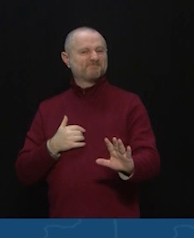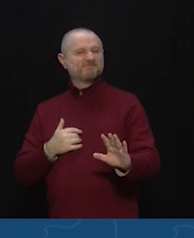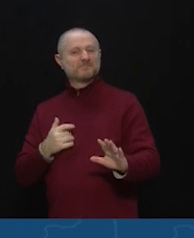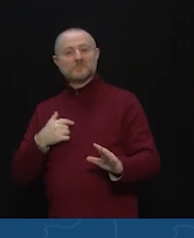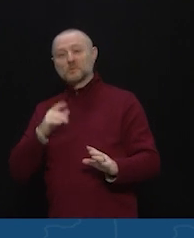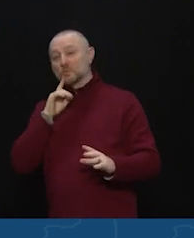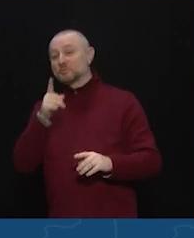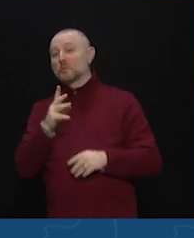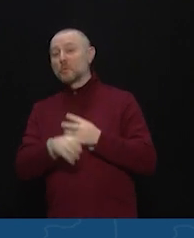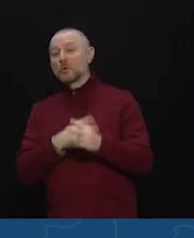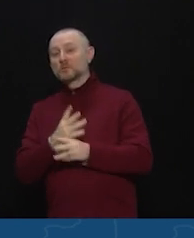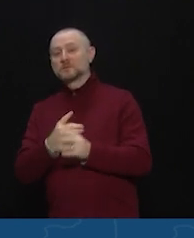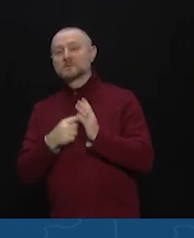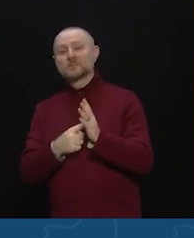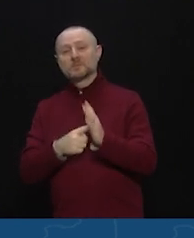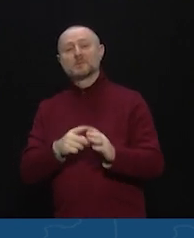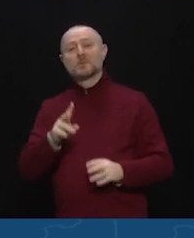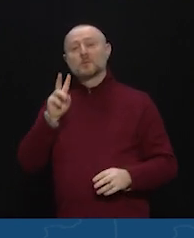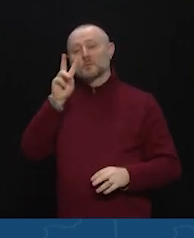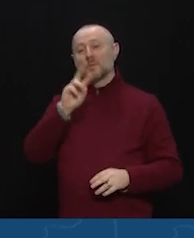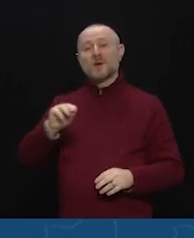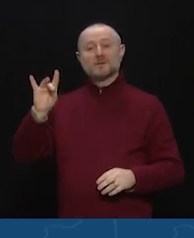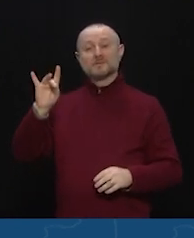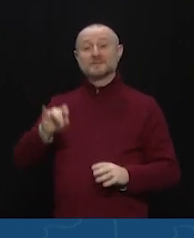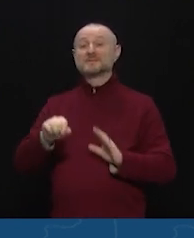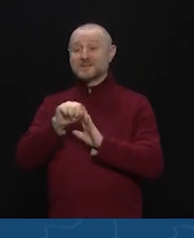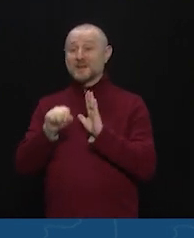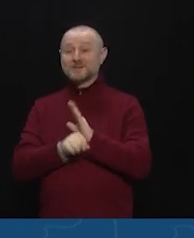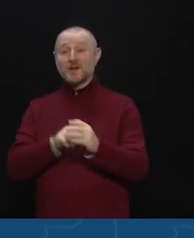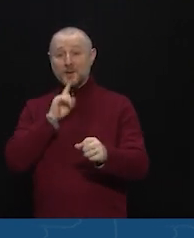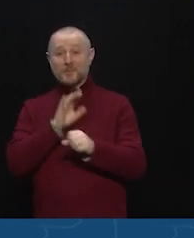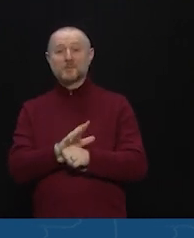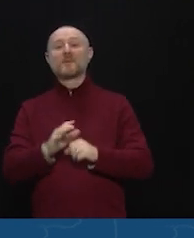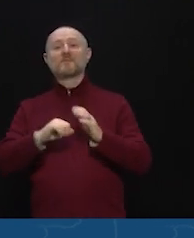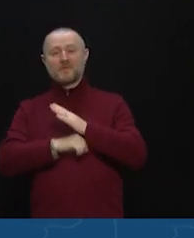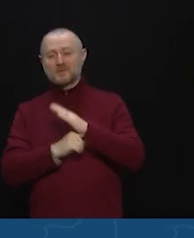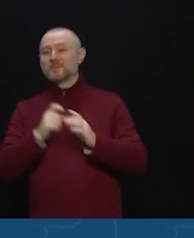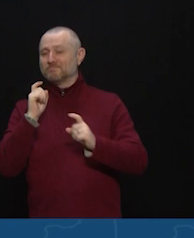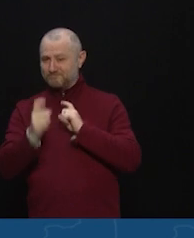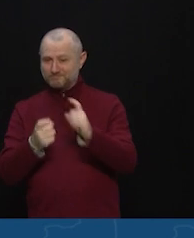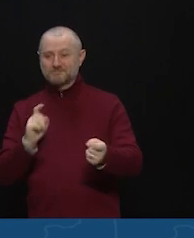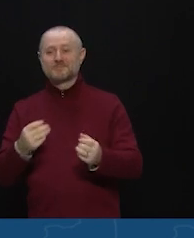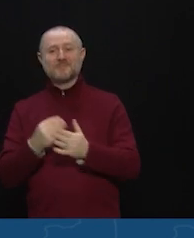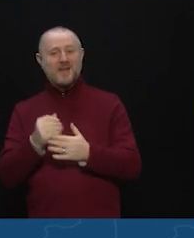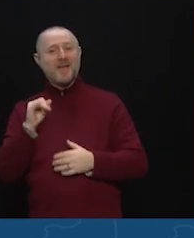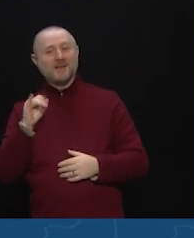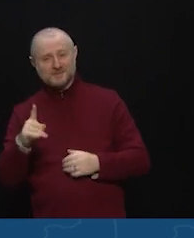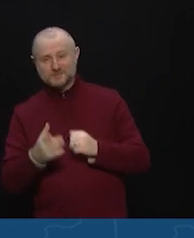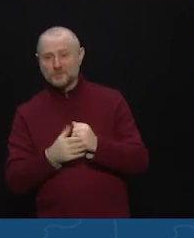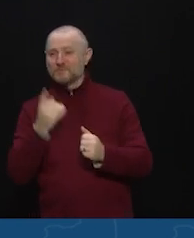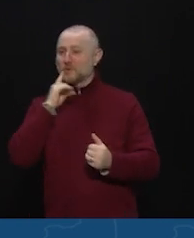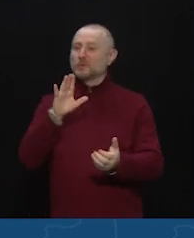example was in 2008. There was a state commitment to fund foundation aid for school aid.